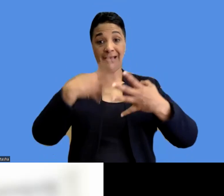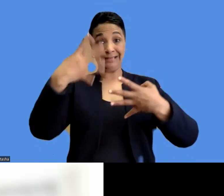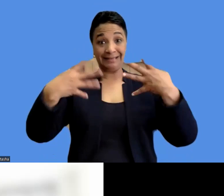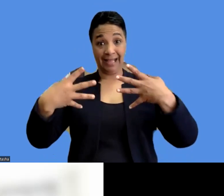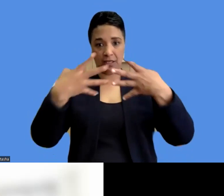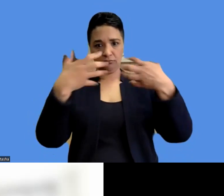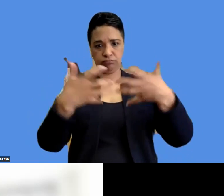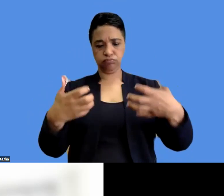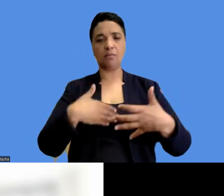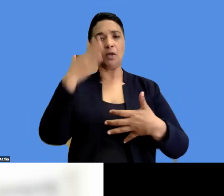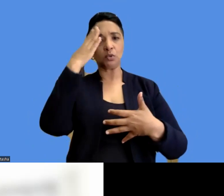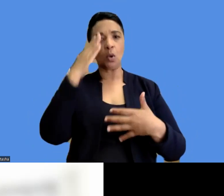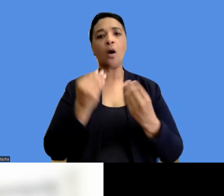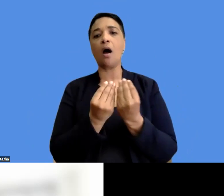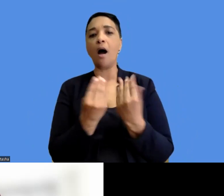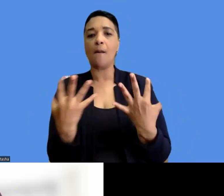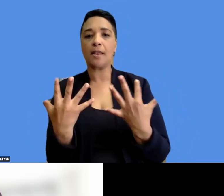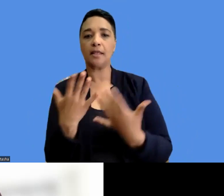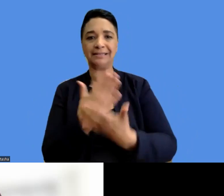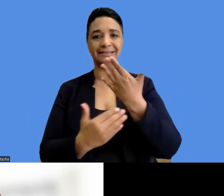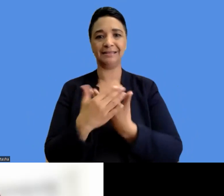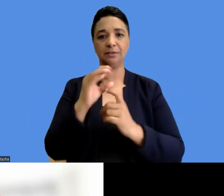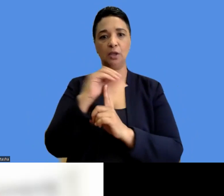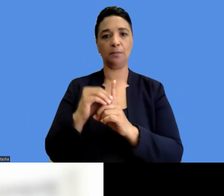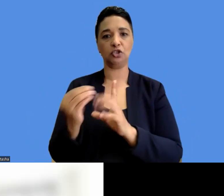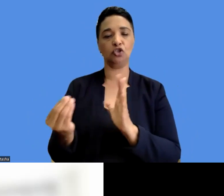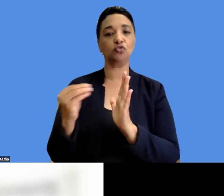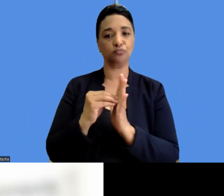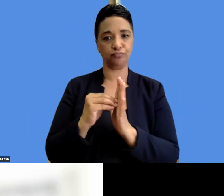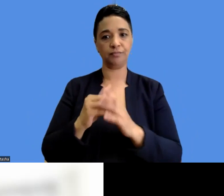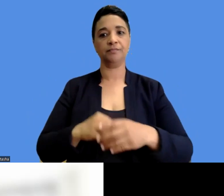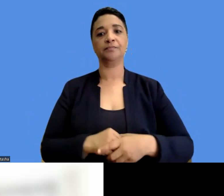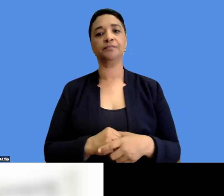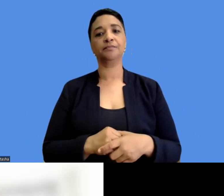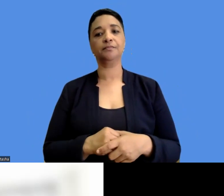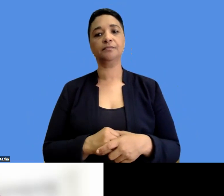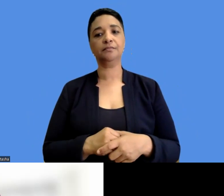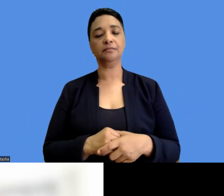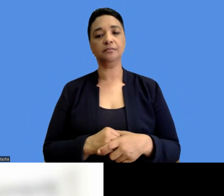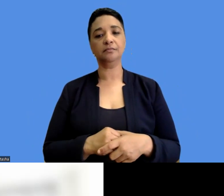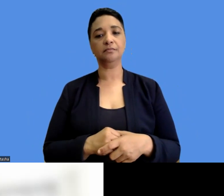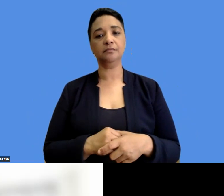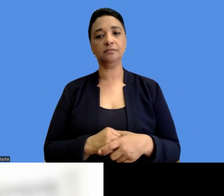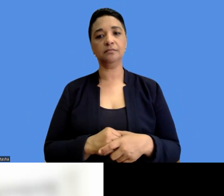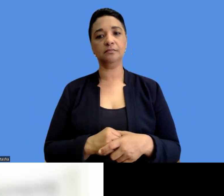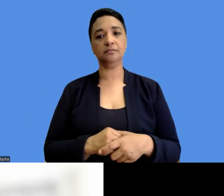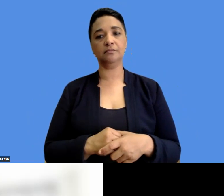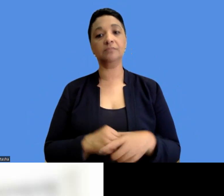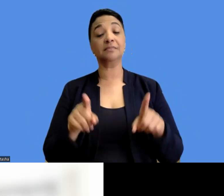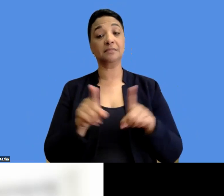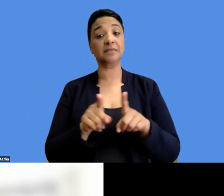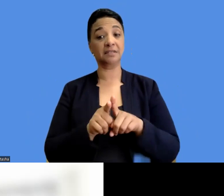coordinated among donors, we have organized capital level meetings on disability inclusion. And together with Australia and the